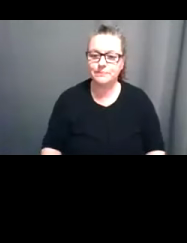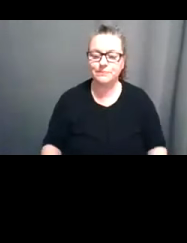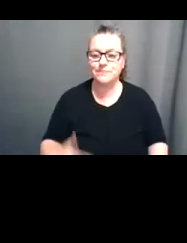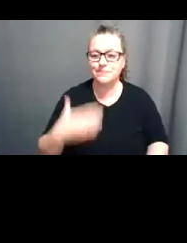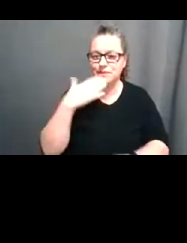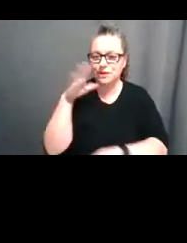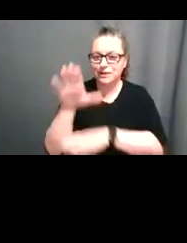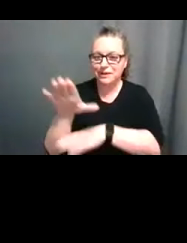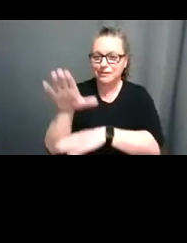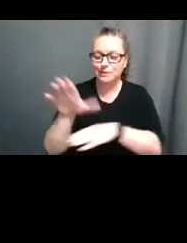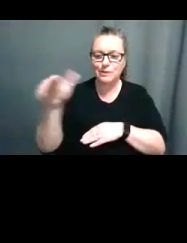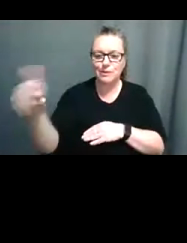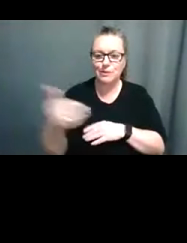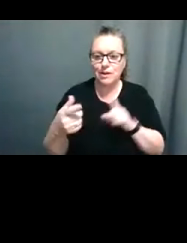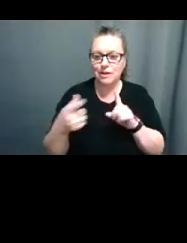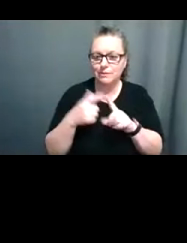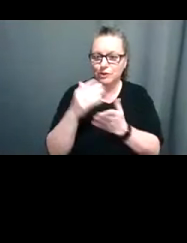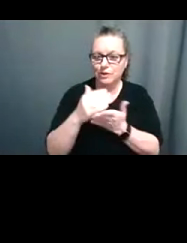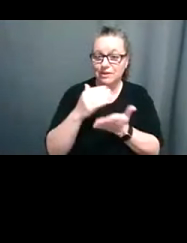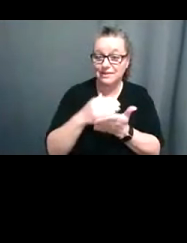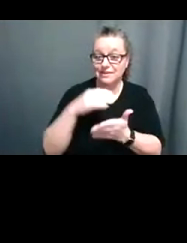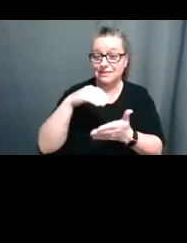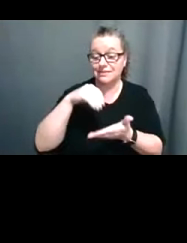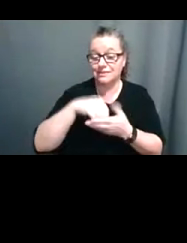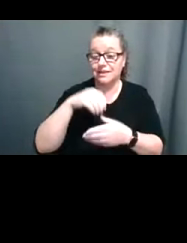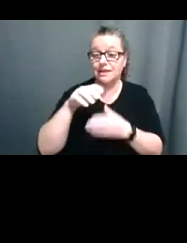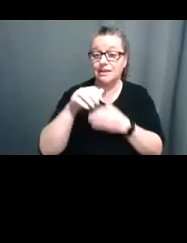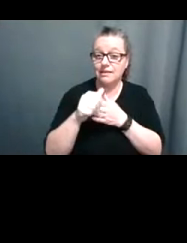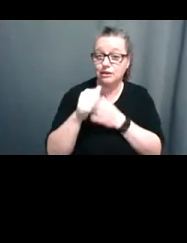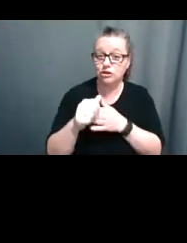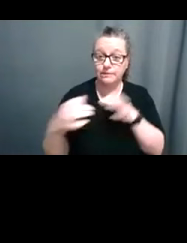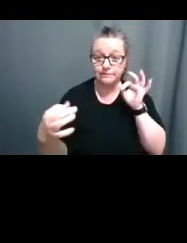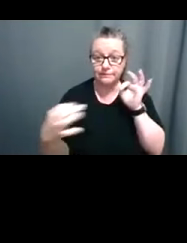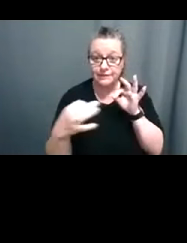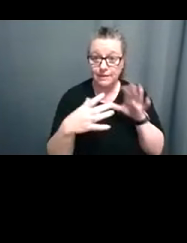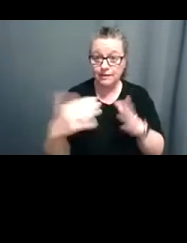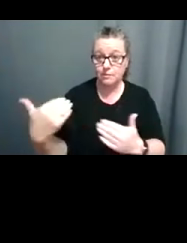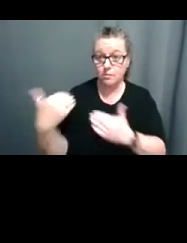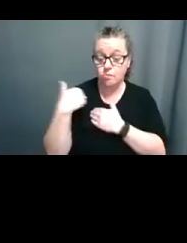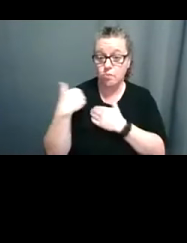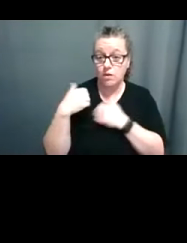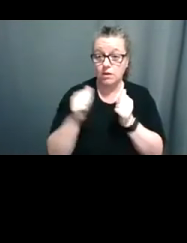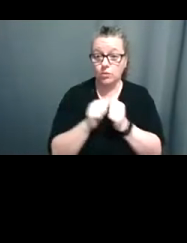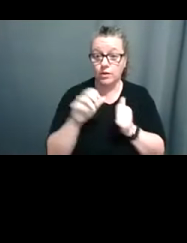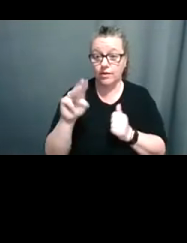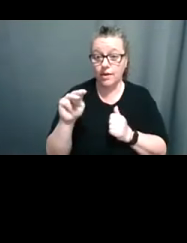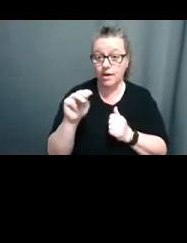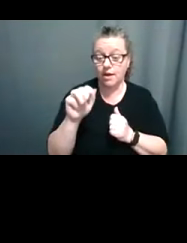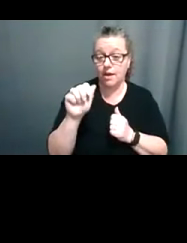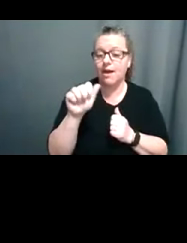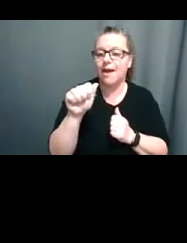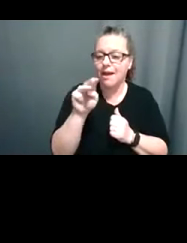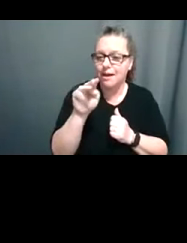Good afternoon. Welcome to Lessons in Leadership, Feedback and Accountability with Amy Bazell and Montana